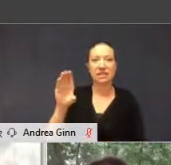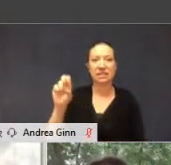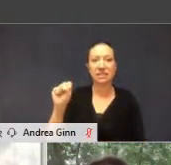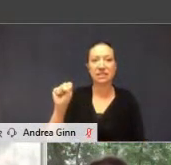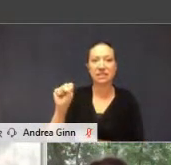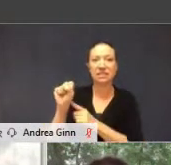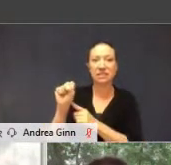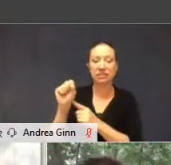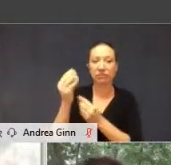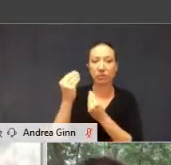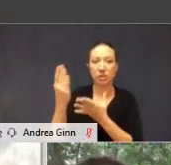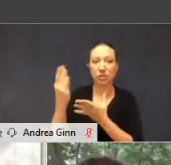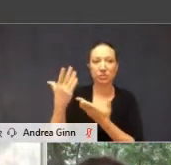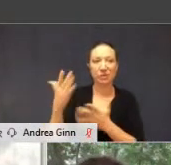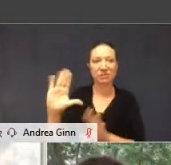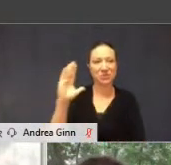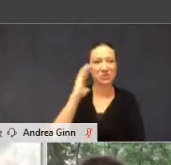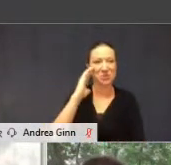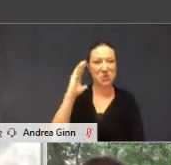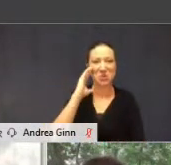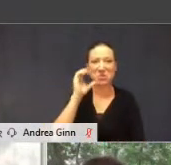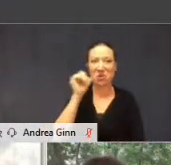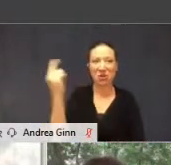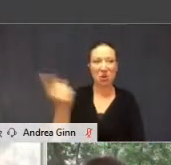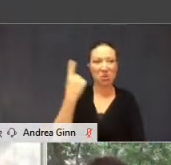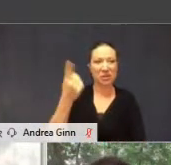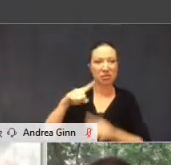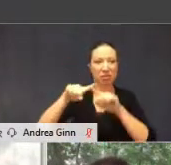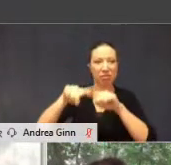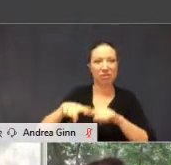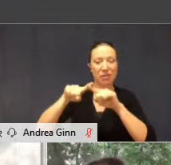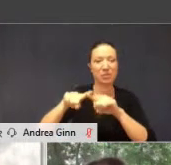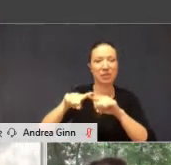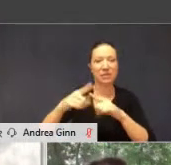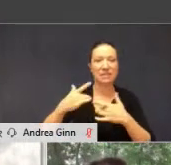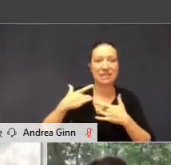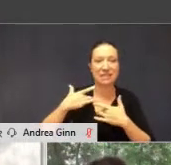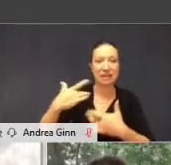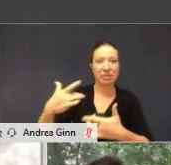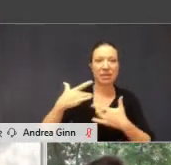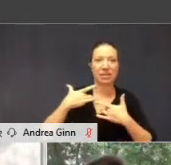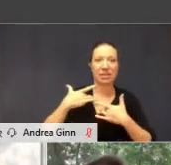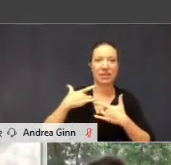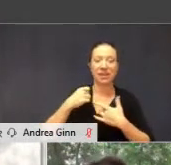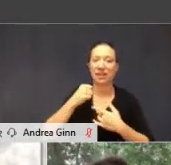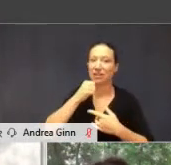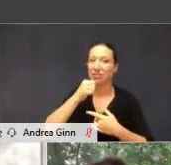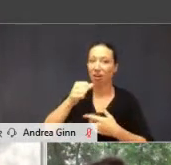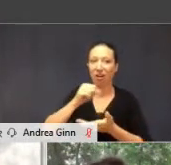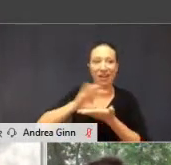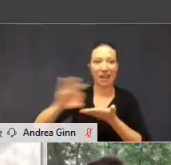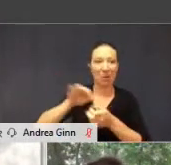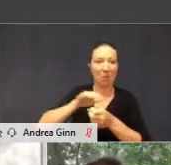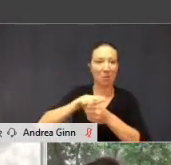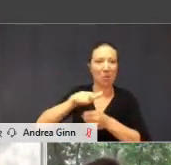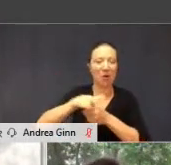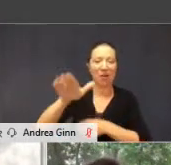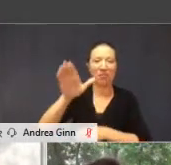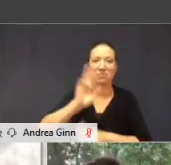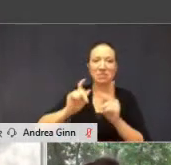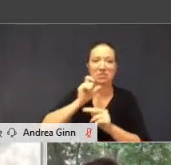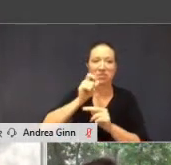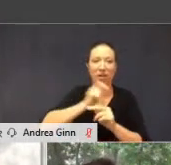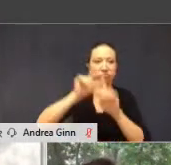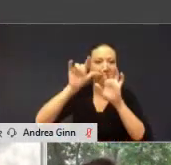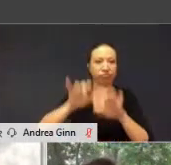most reliable due to undercounts, traditional historical undercounts that we've had. but do you have a way to determine